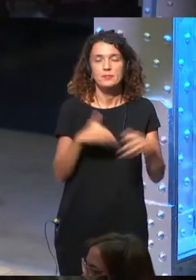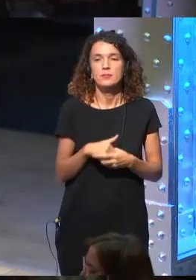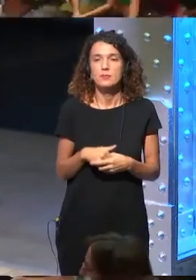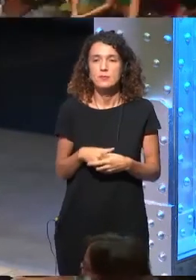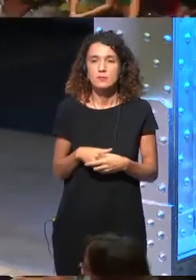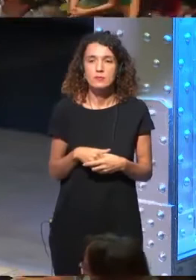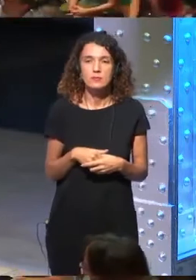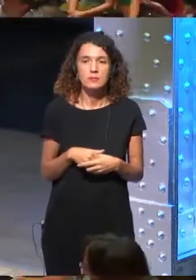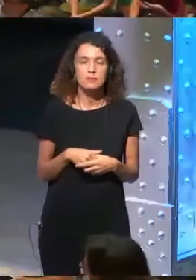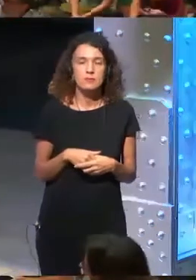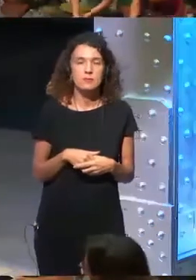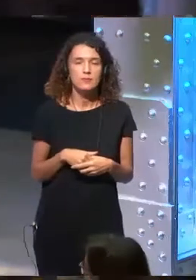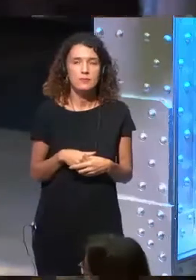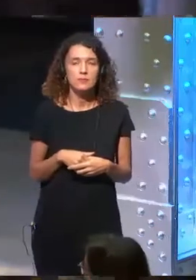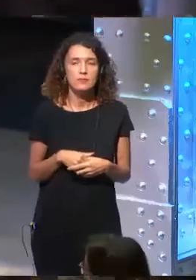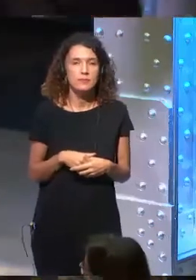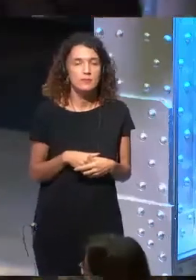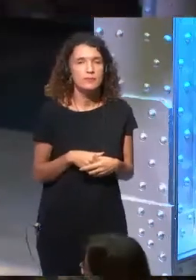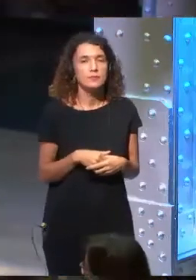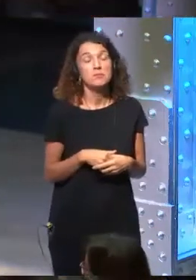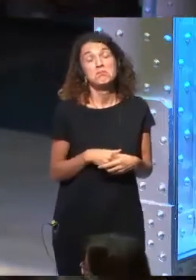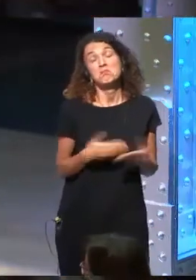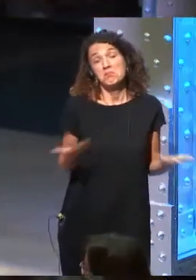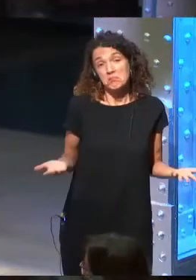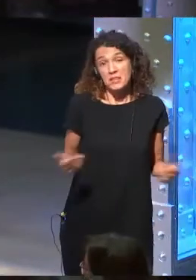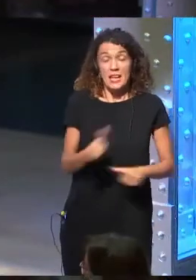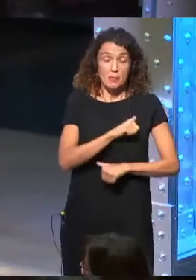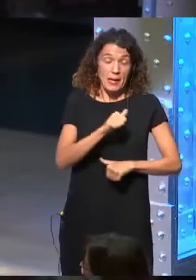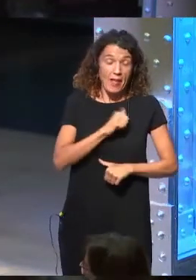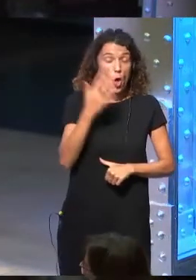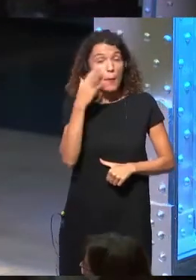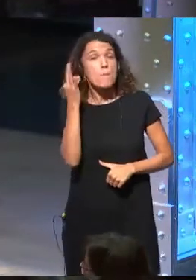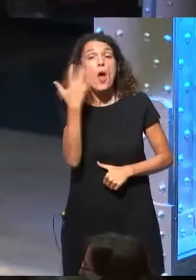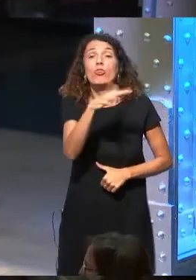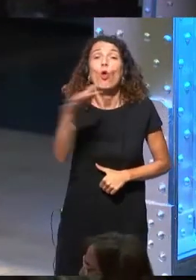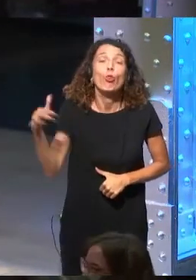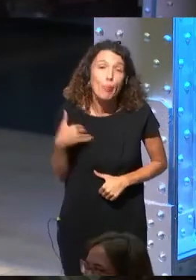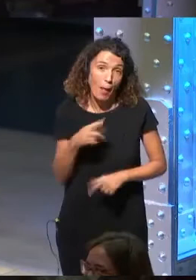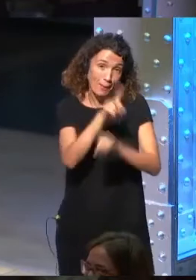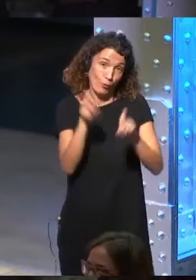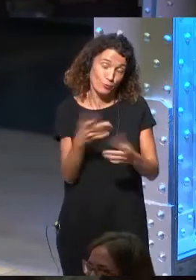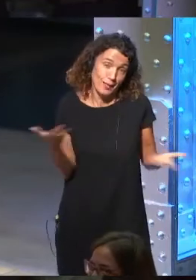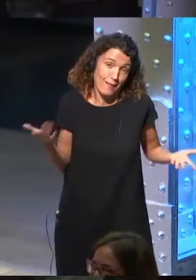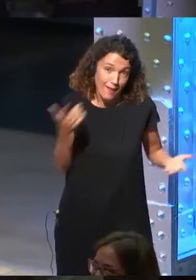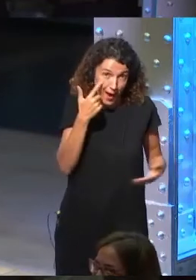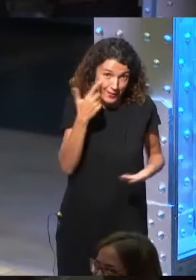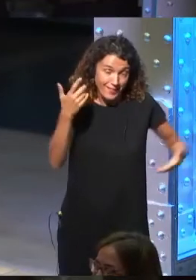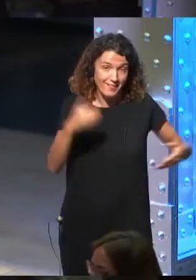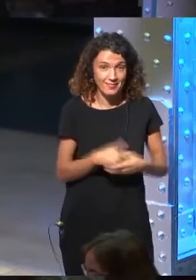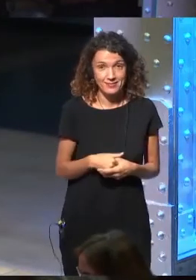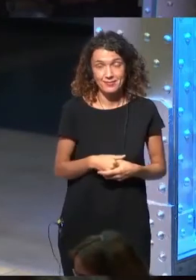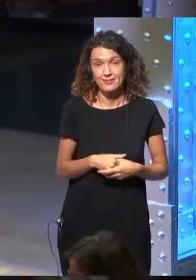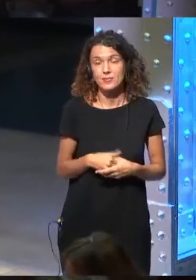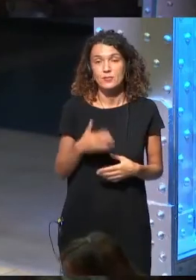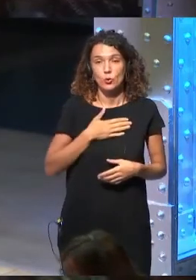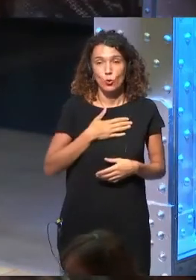haven't got my glasses on, and I was waiting to see what you were. I can't hear what you were. I'm a woman, or am I? Because I'm